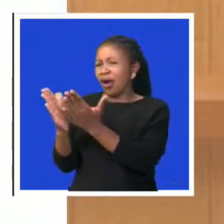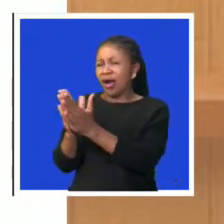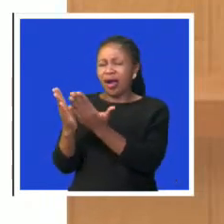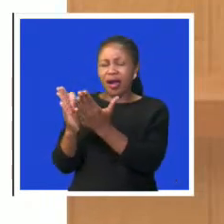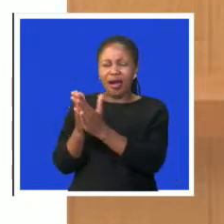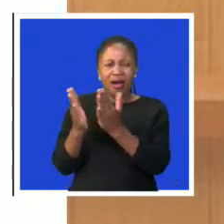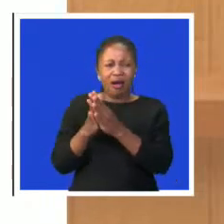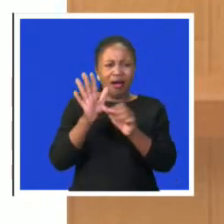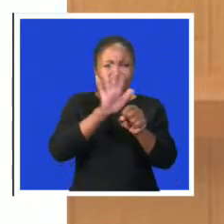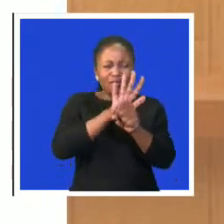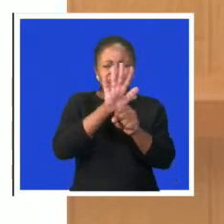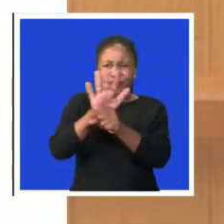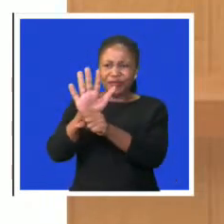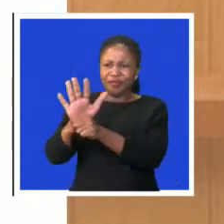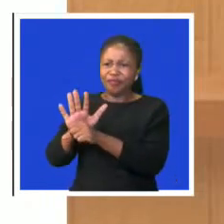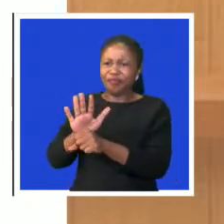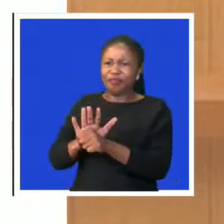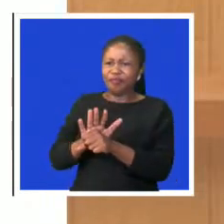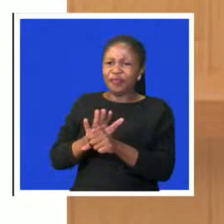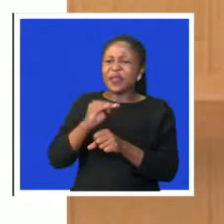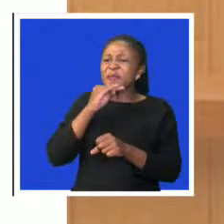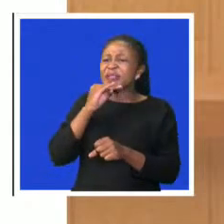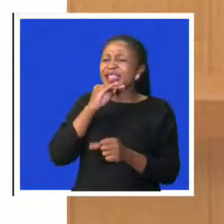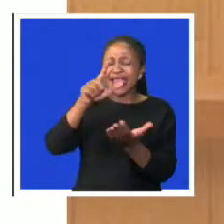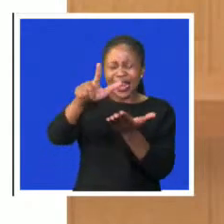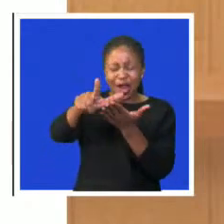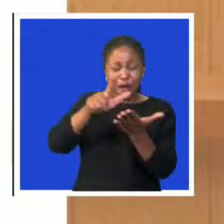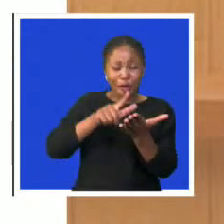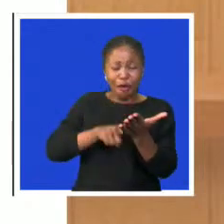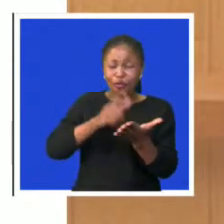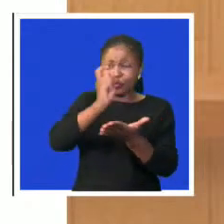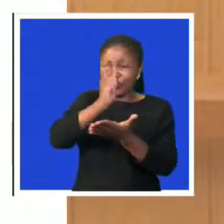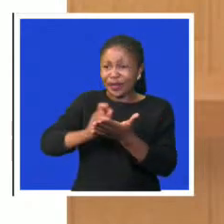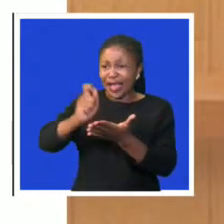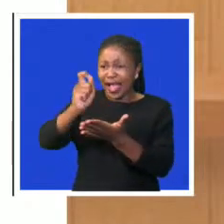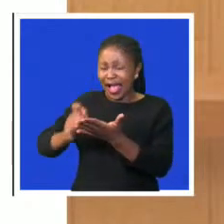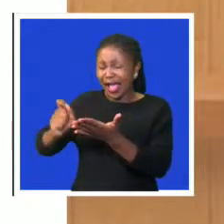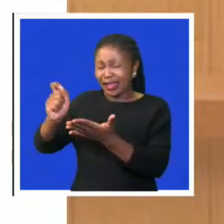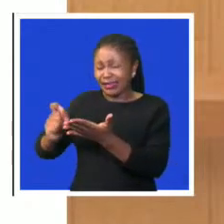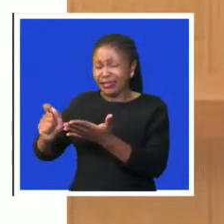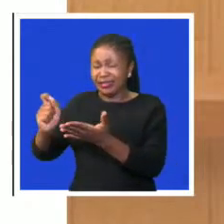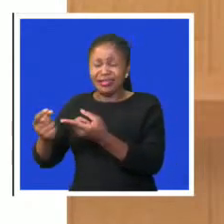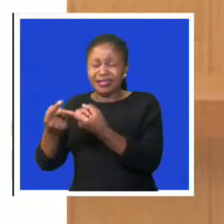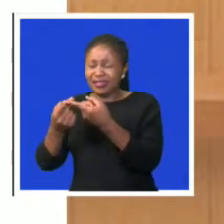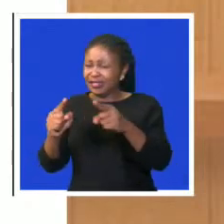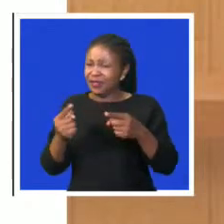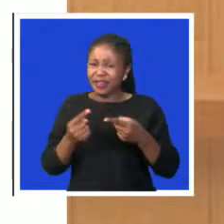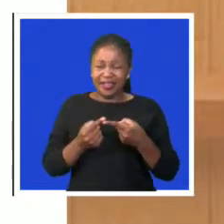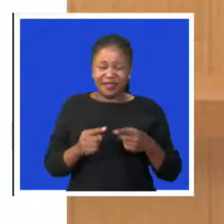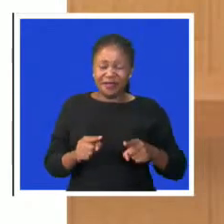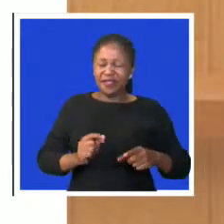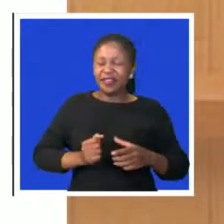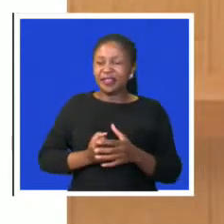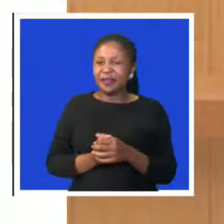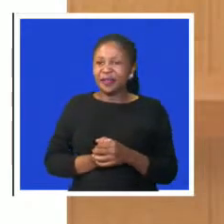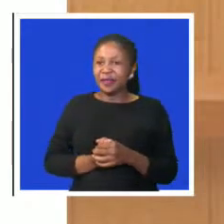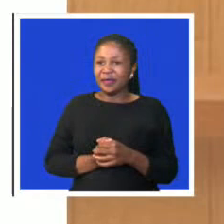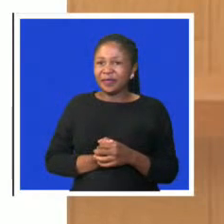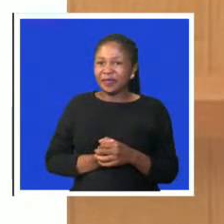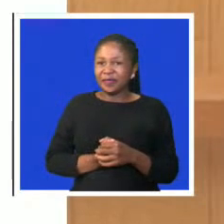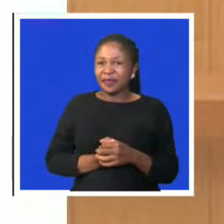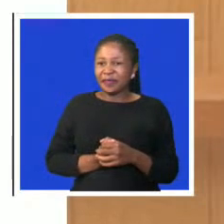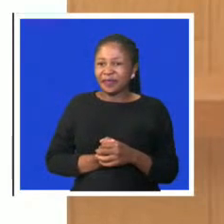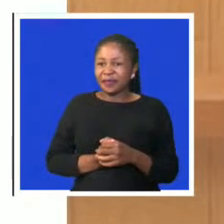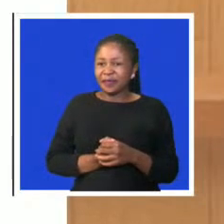whereby we said these were educated men. They write commentaries on documents. In present day, dear Lena,